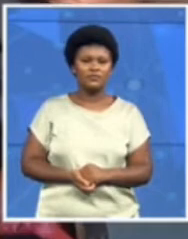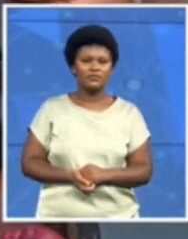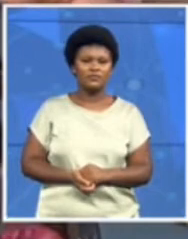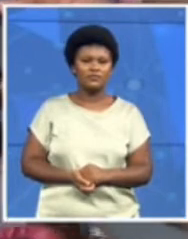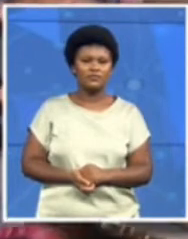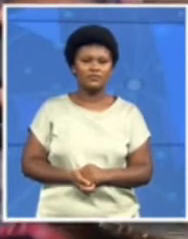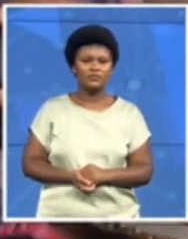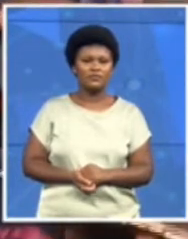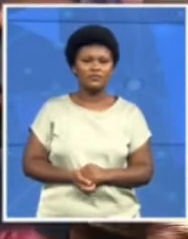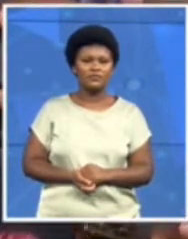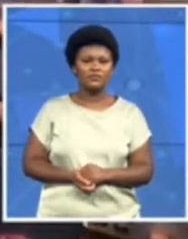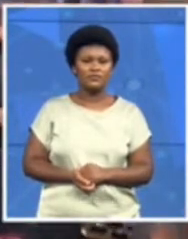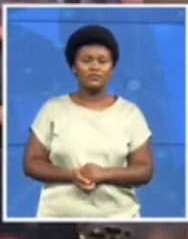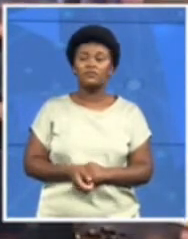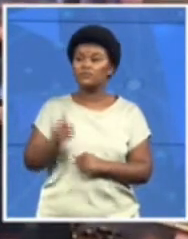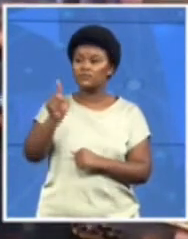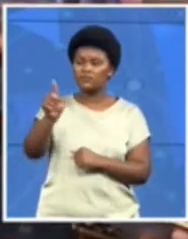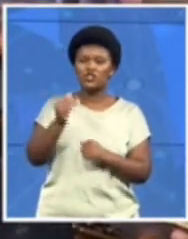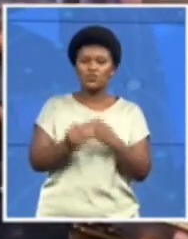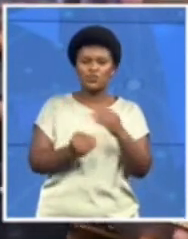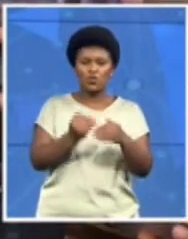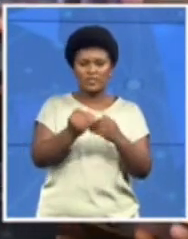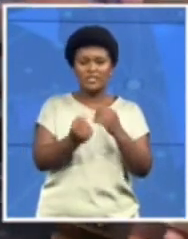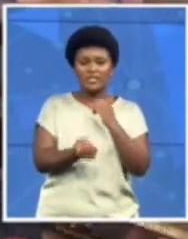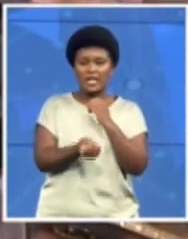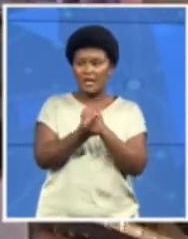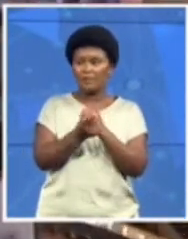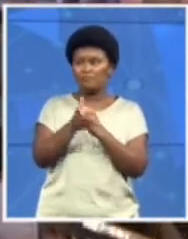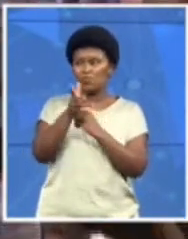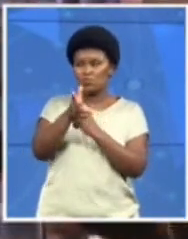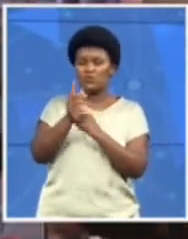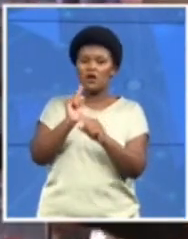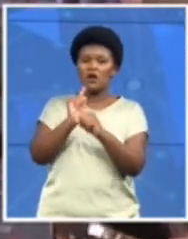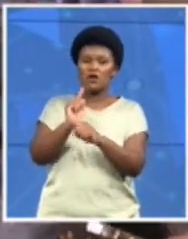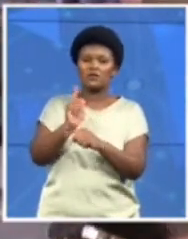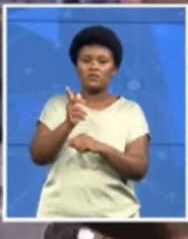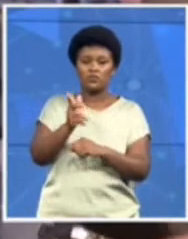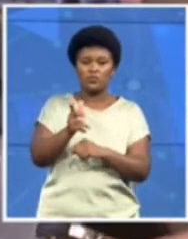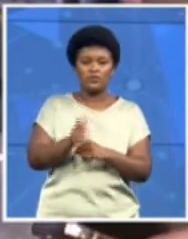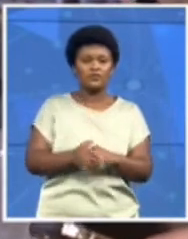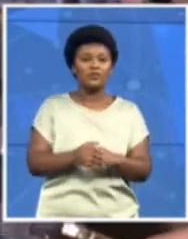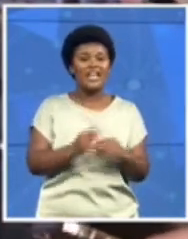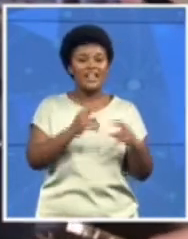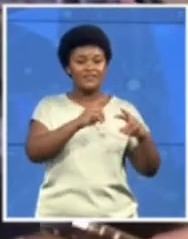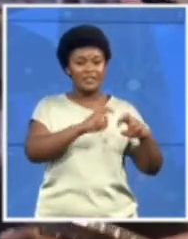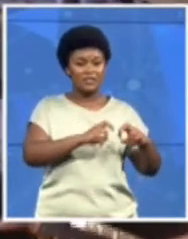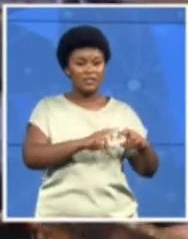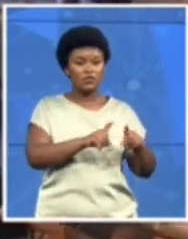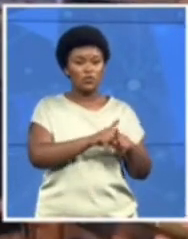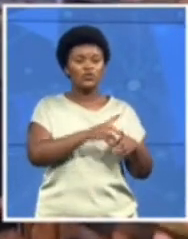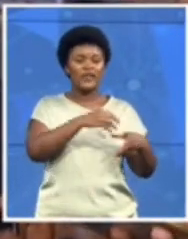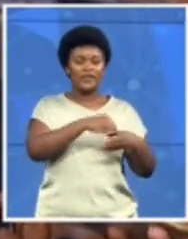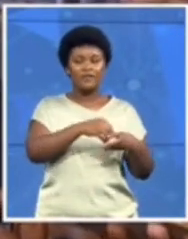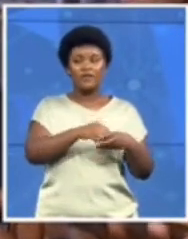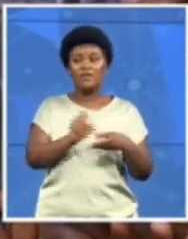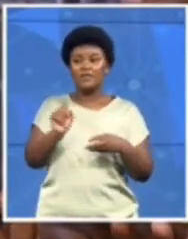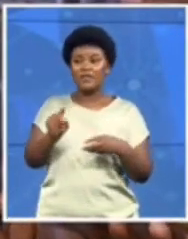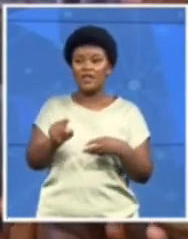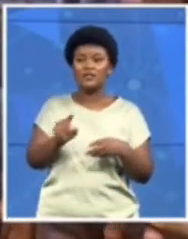bail proceedings, and part of the investigation. As the policy, the NPA does not comment on issues relating